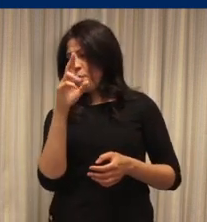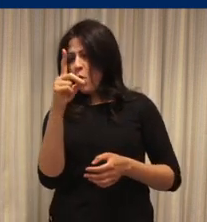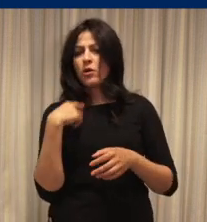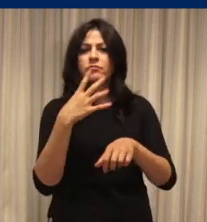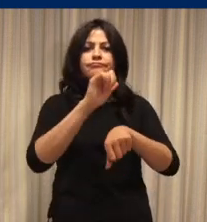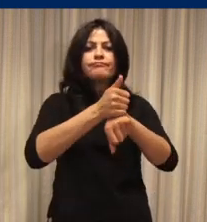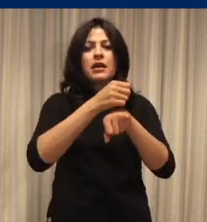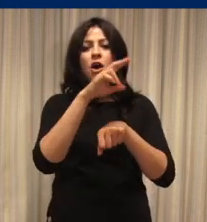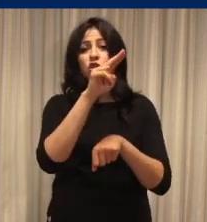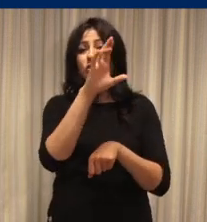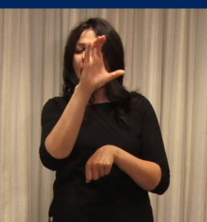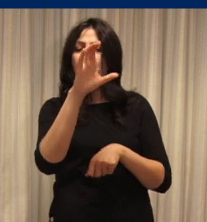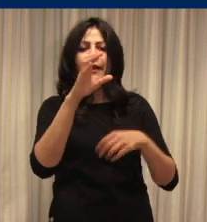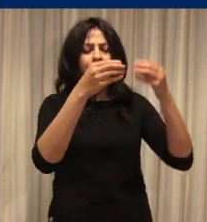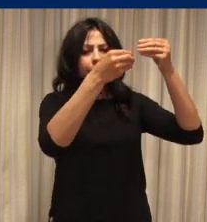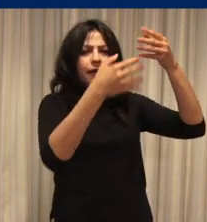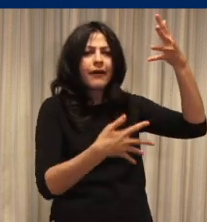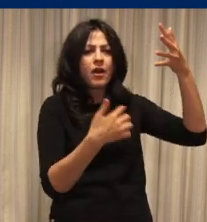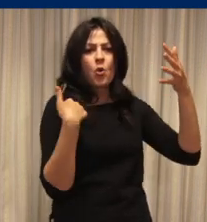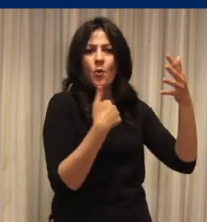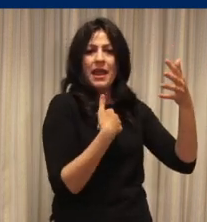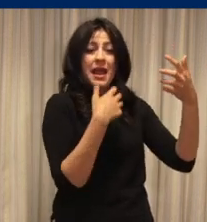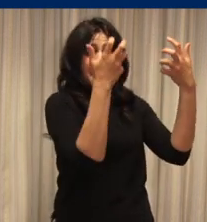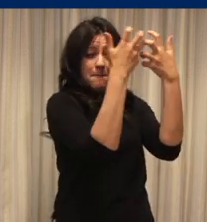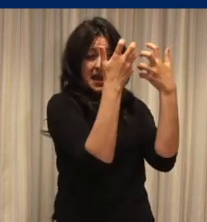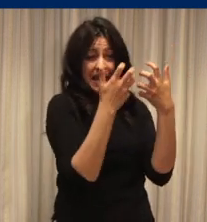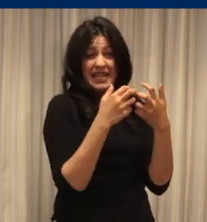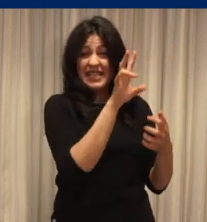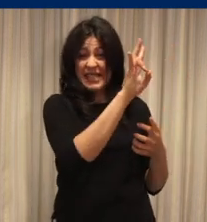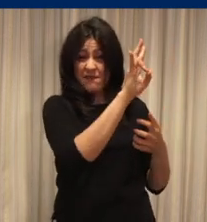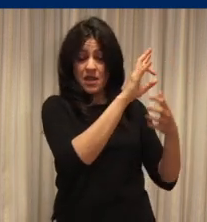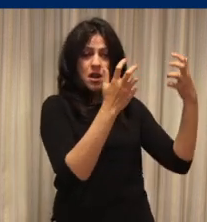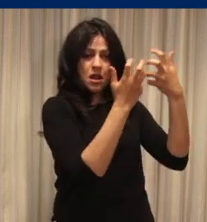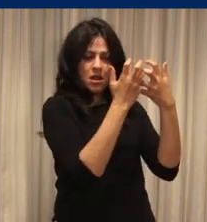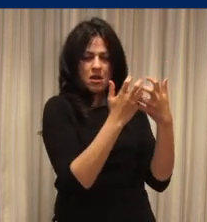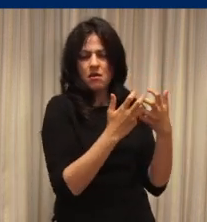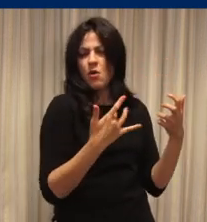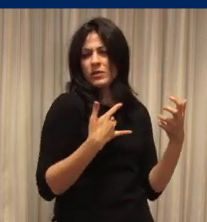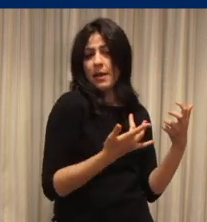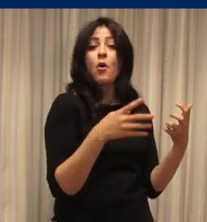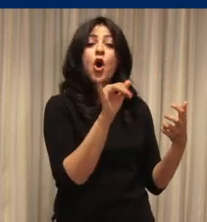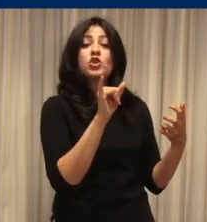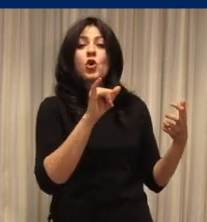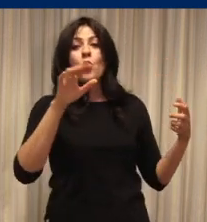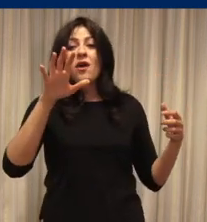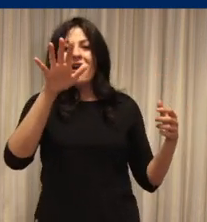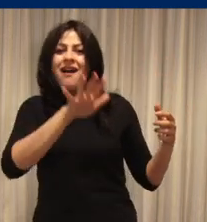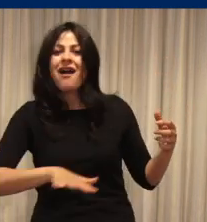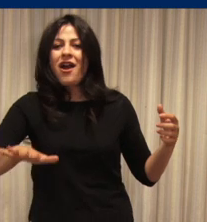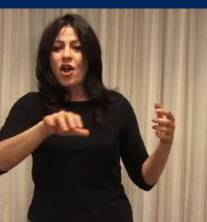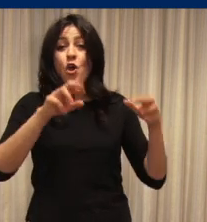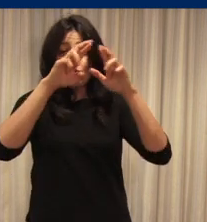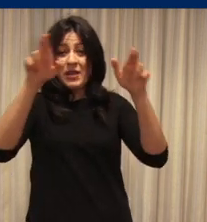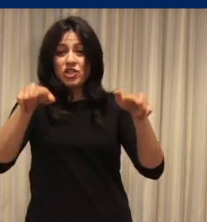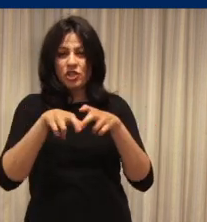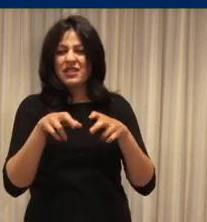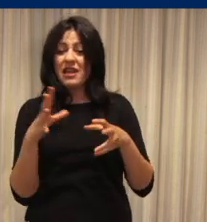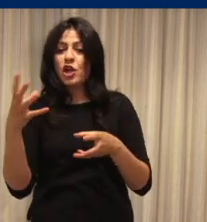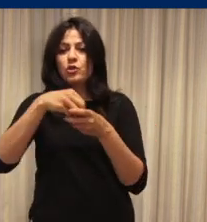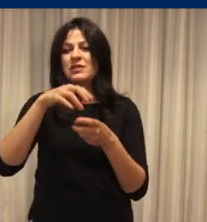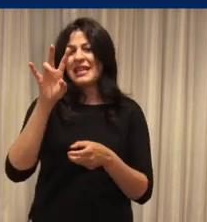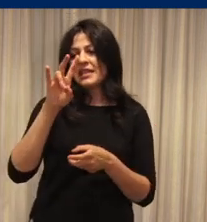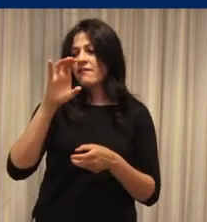as a county, as well as where our region is at, which includes 7 counties. And I absolutely